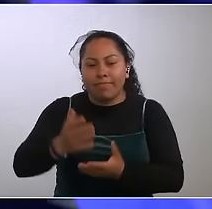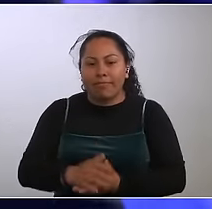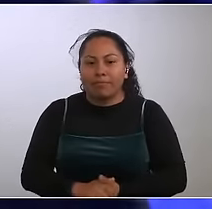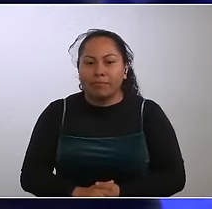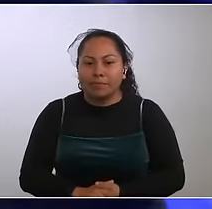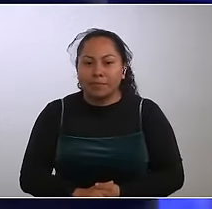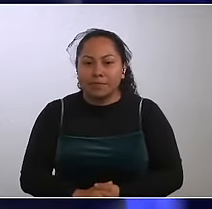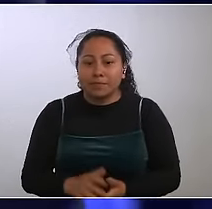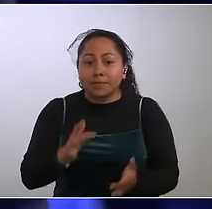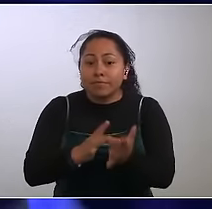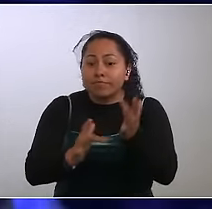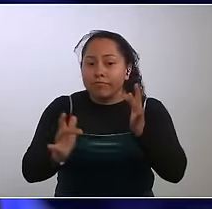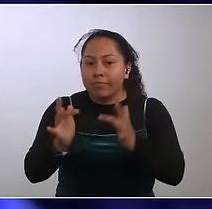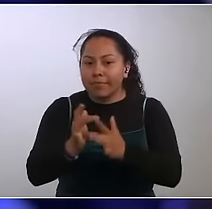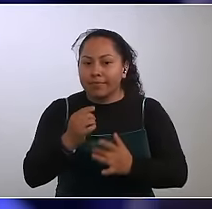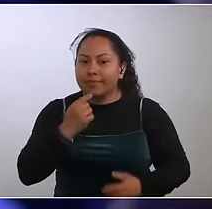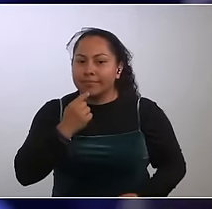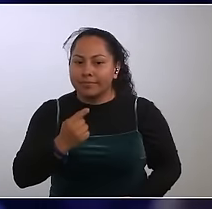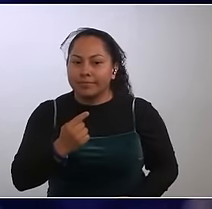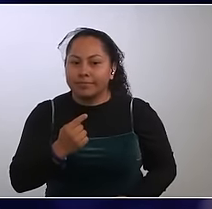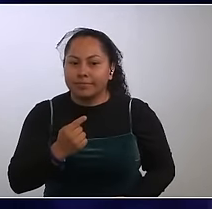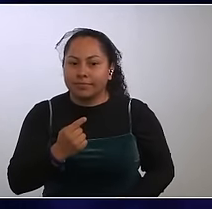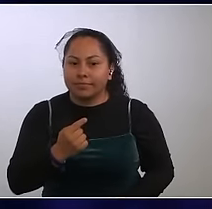Because Jesus said, porque Jesús dijo,